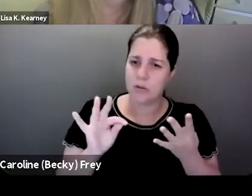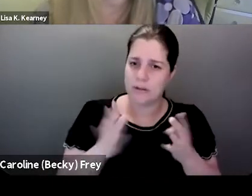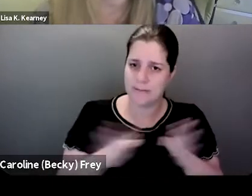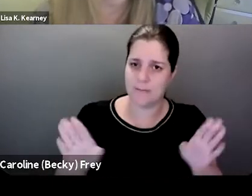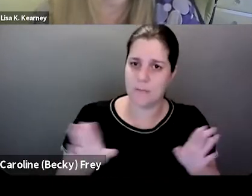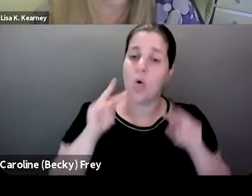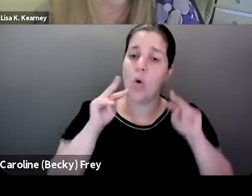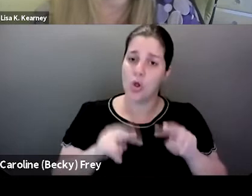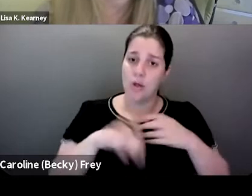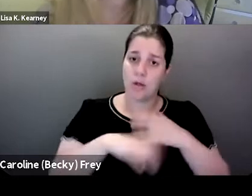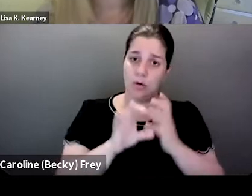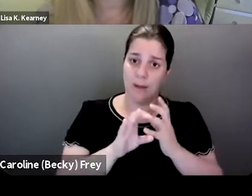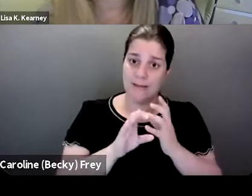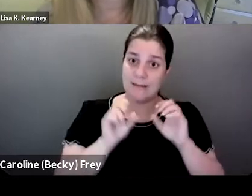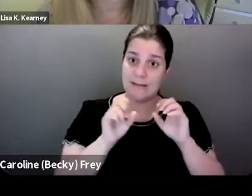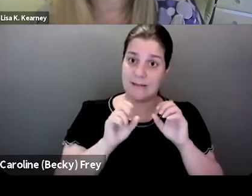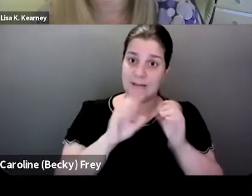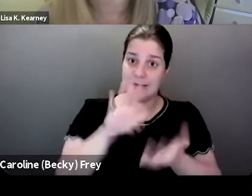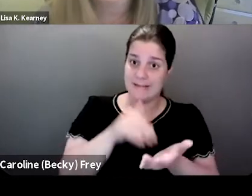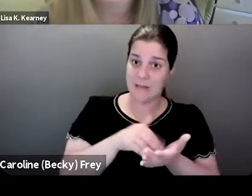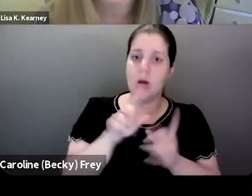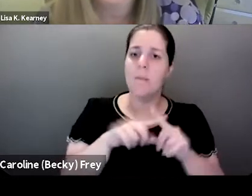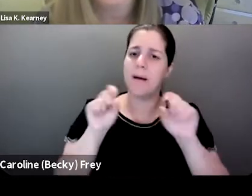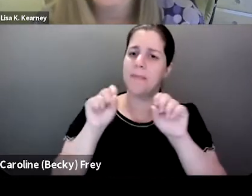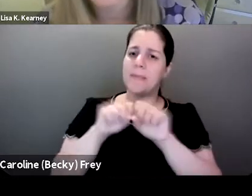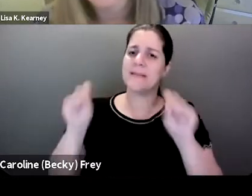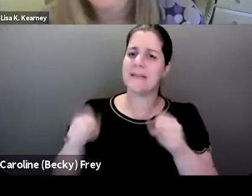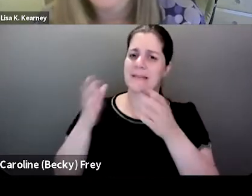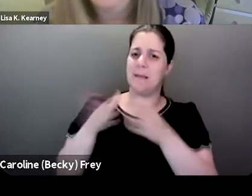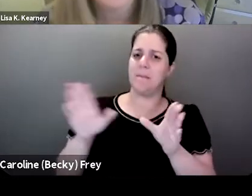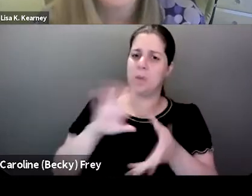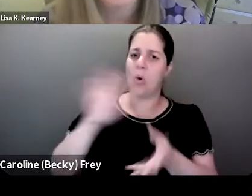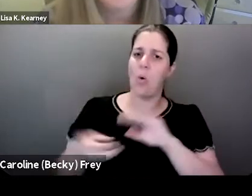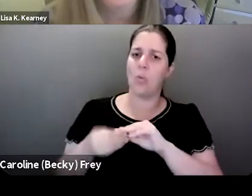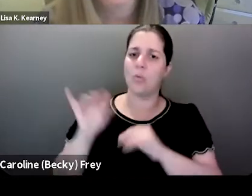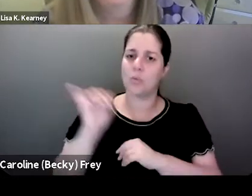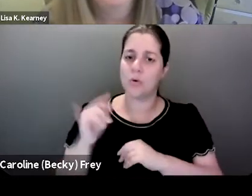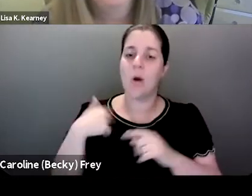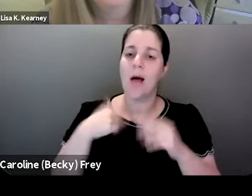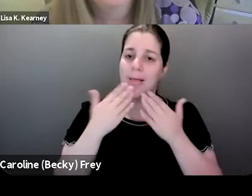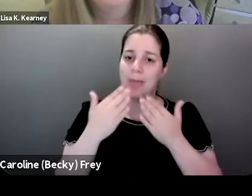centers, but our systems as a whole. Thanks so much for having me on. I look forward to our ongoing dialogue.